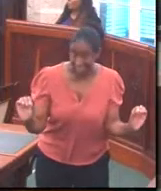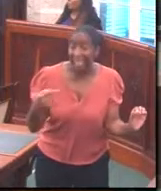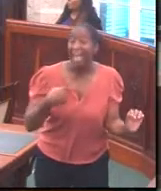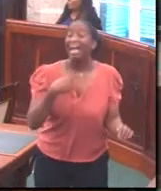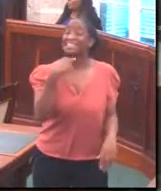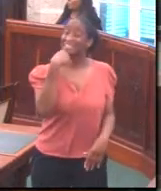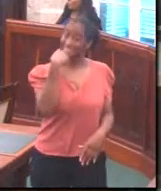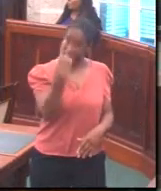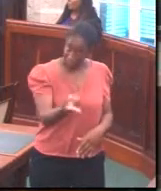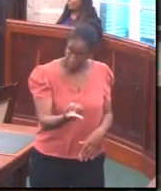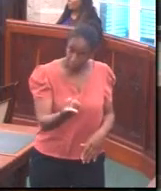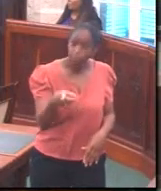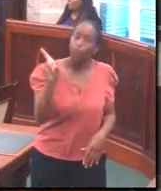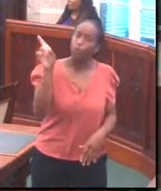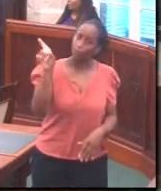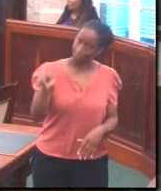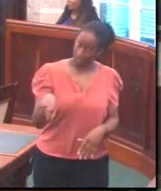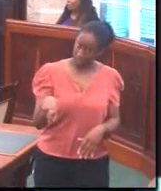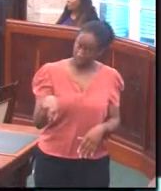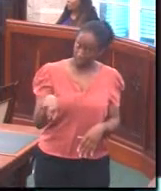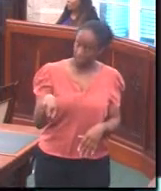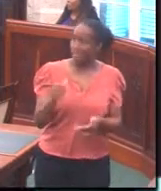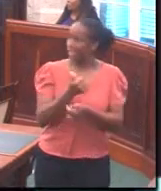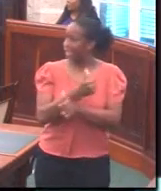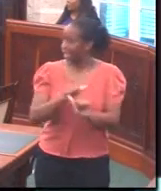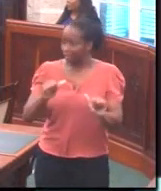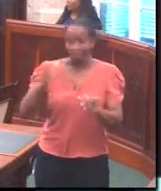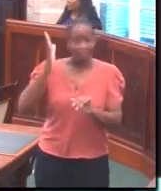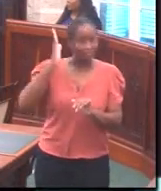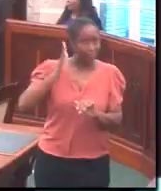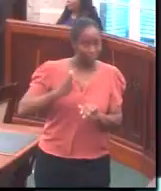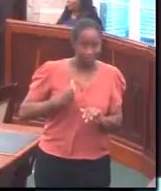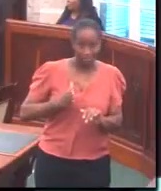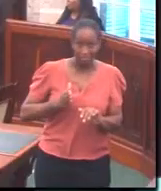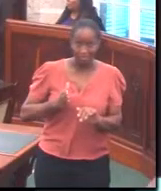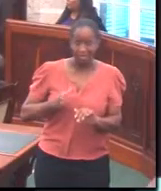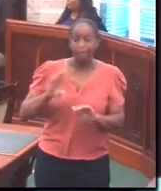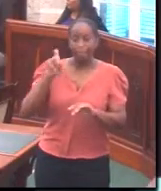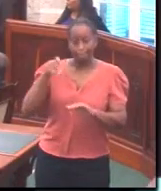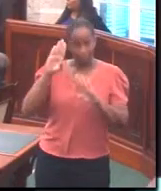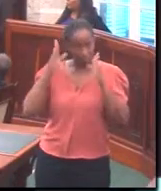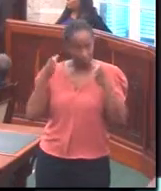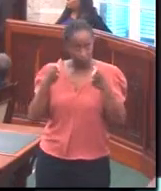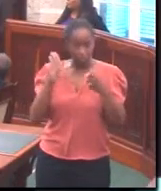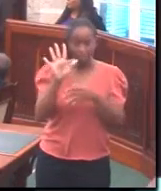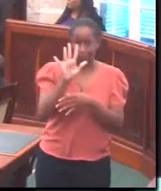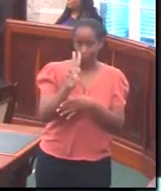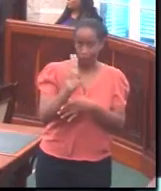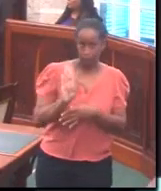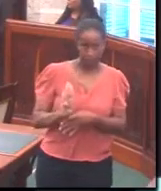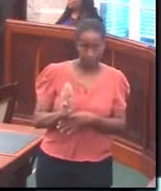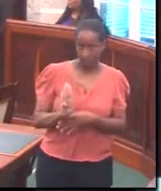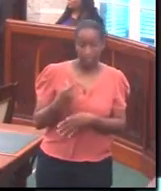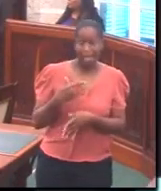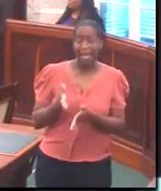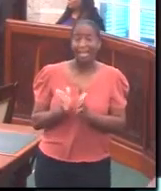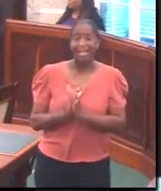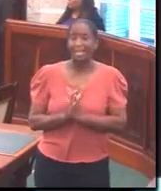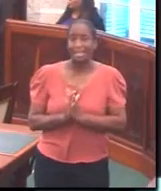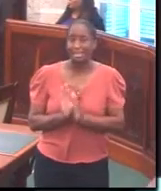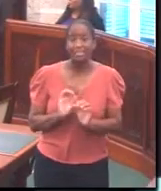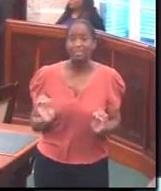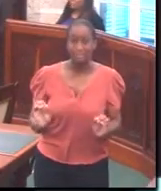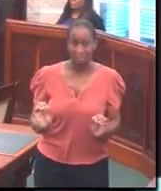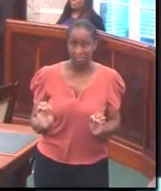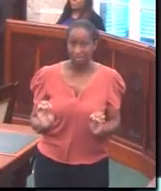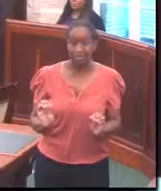shall confine any speech you have in relation to that to 52B. I did not ask you, Honourable Member.